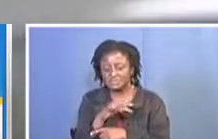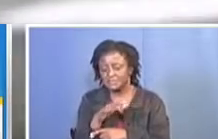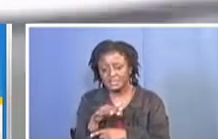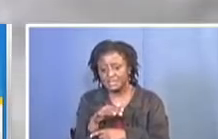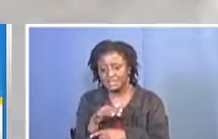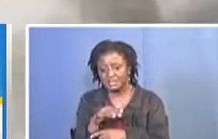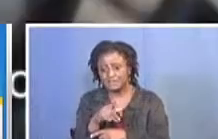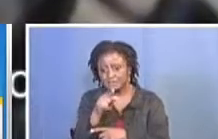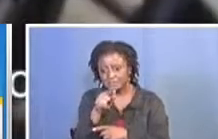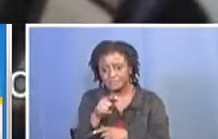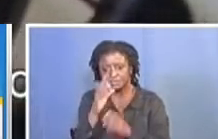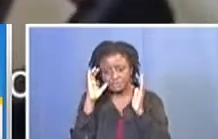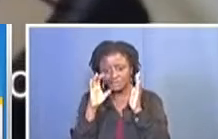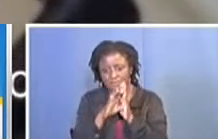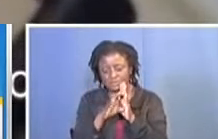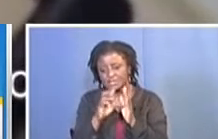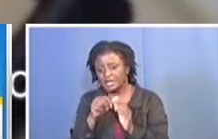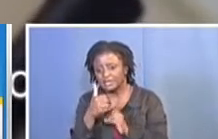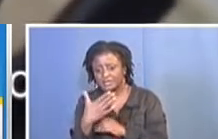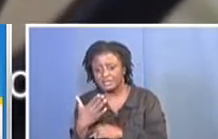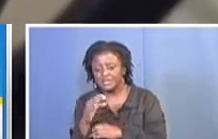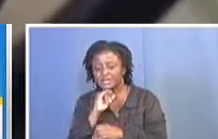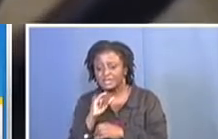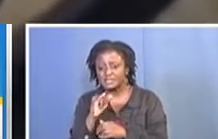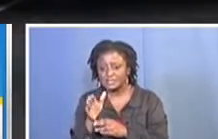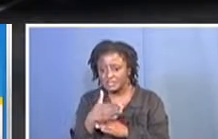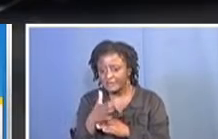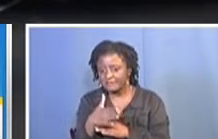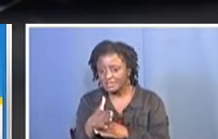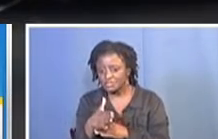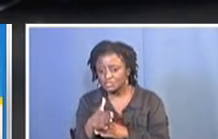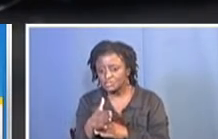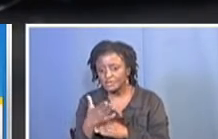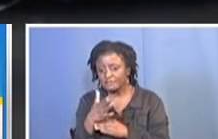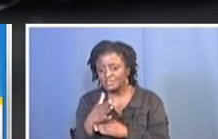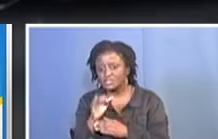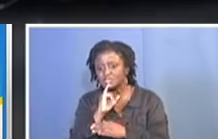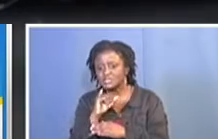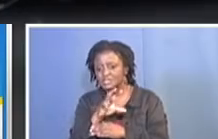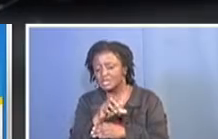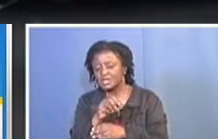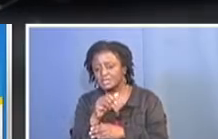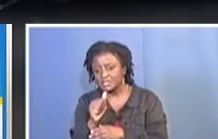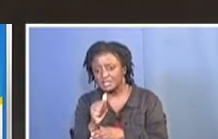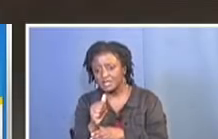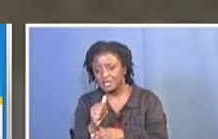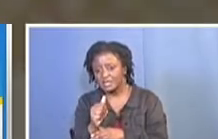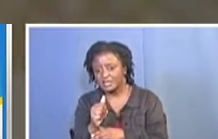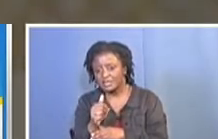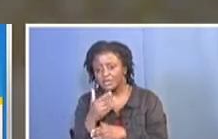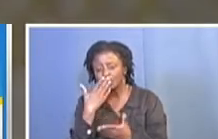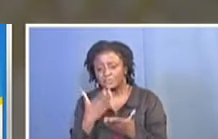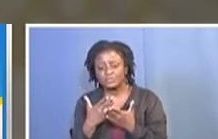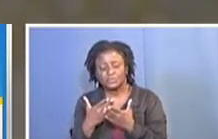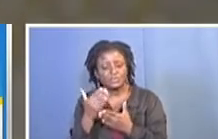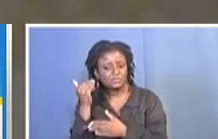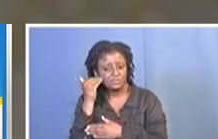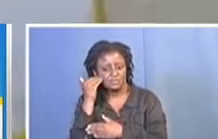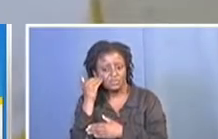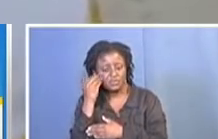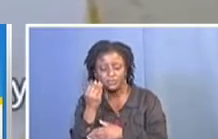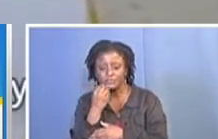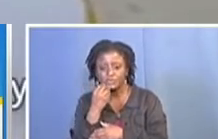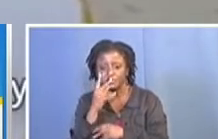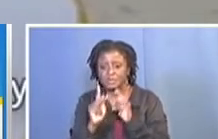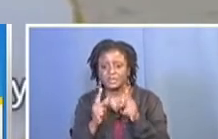the New Year dinner. And the other thing is fish. Fish is another auspicious food people have, because